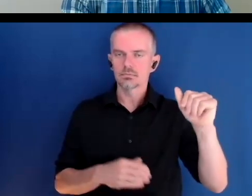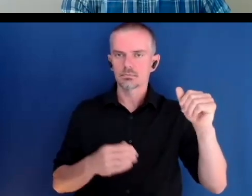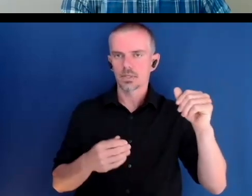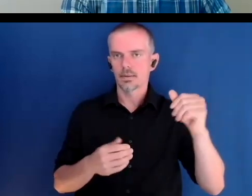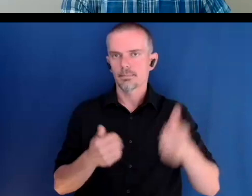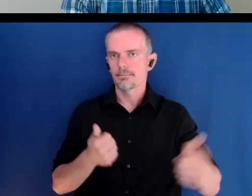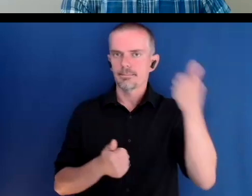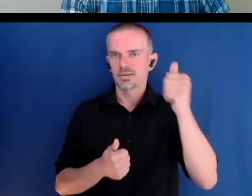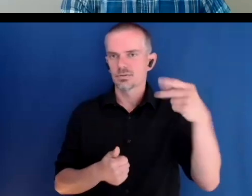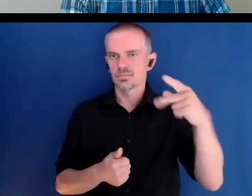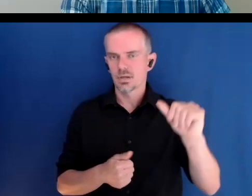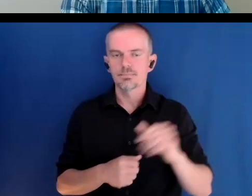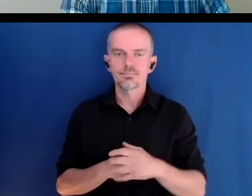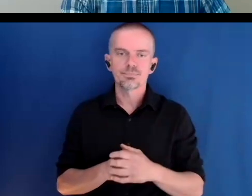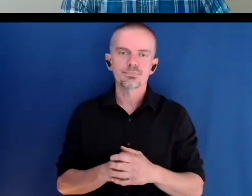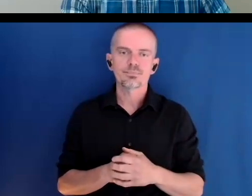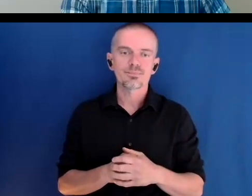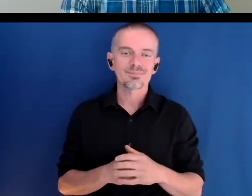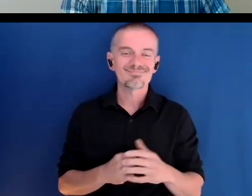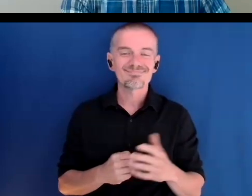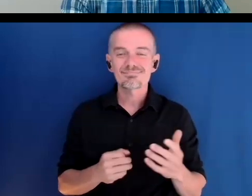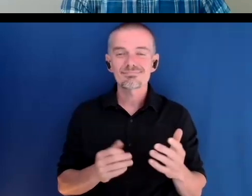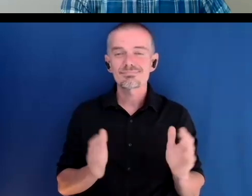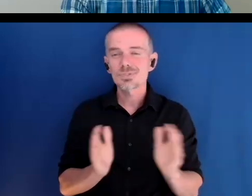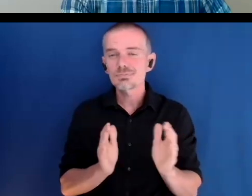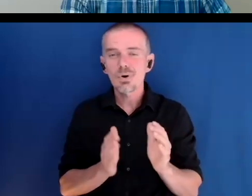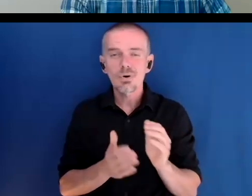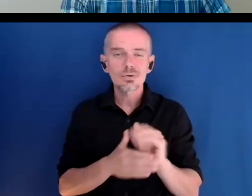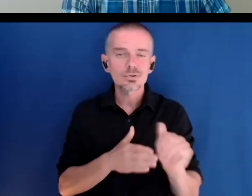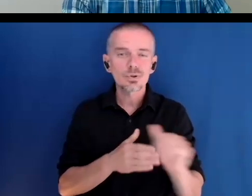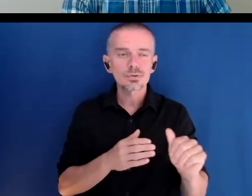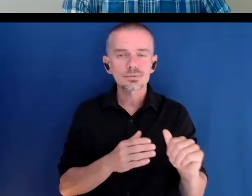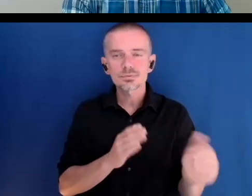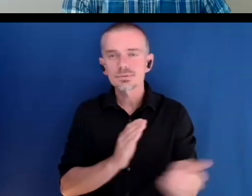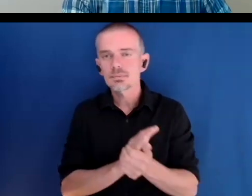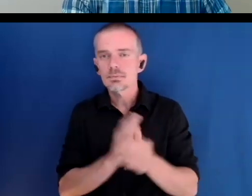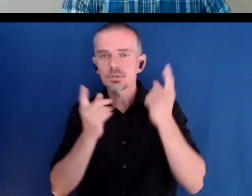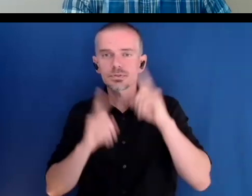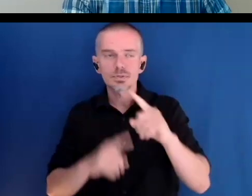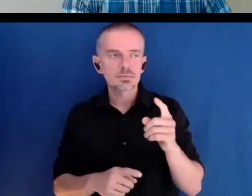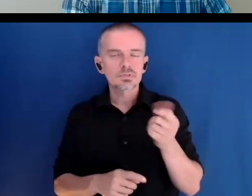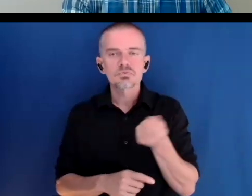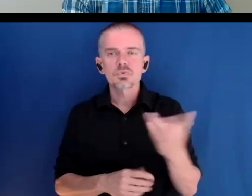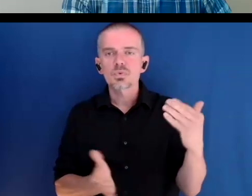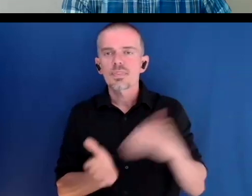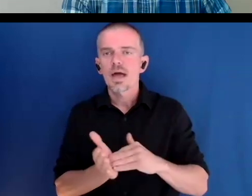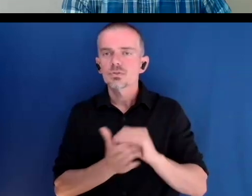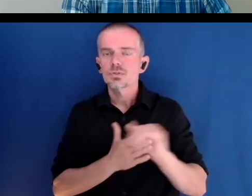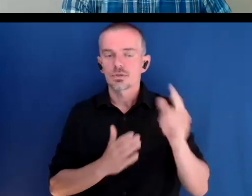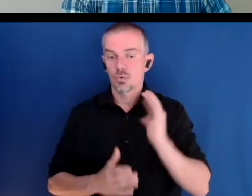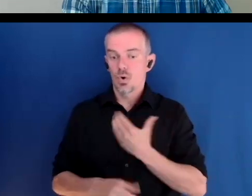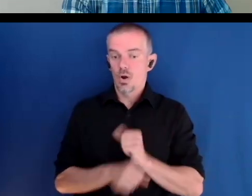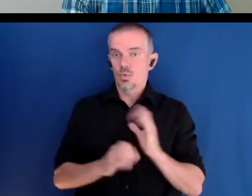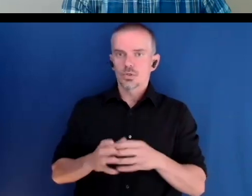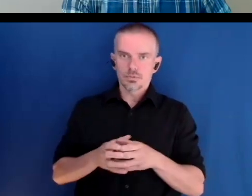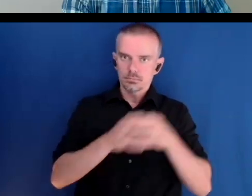and small dollar supplemental project agreement. Several $1,000s just to bring our crew out